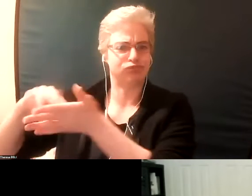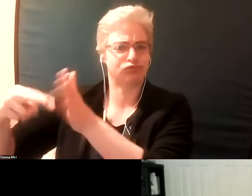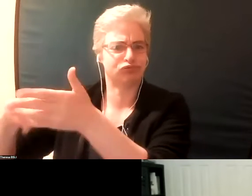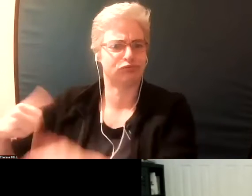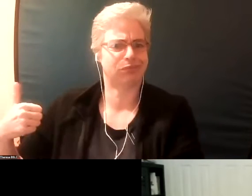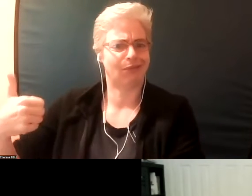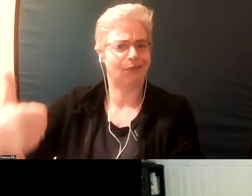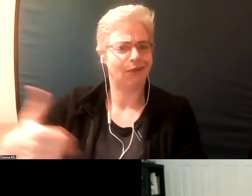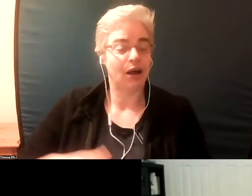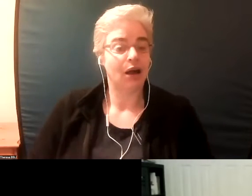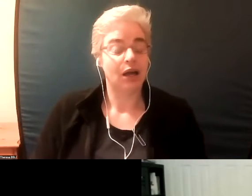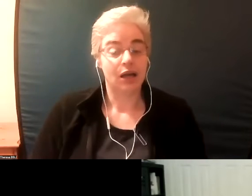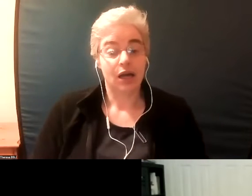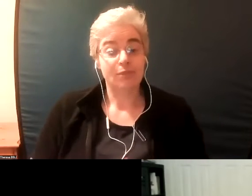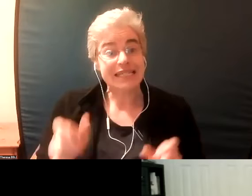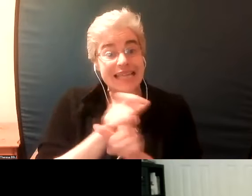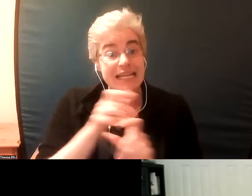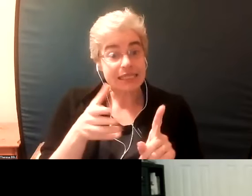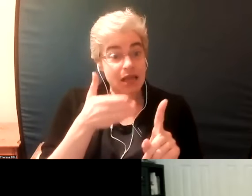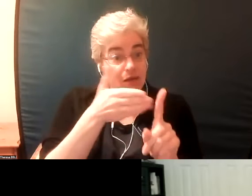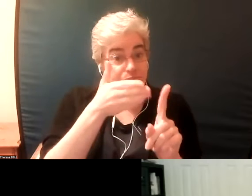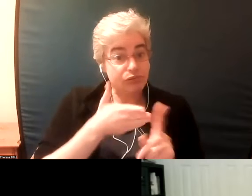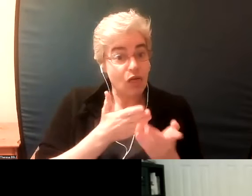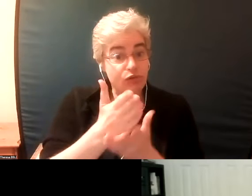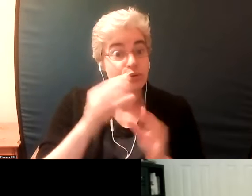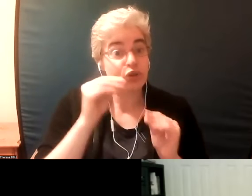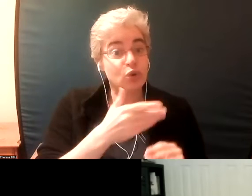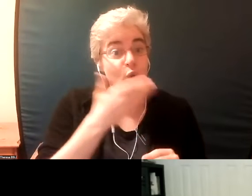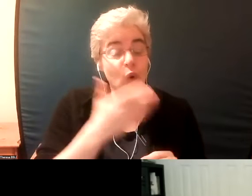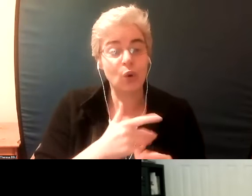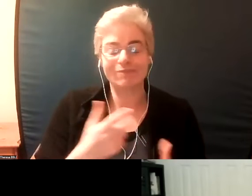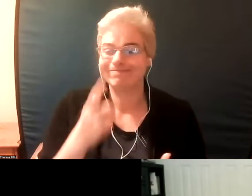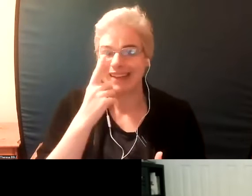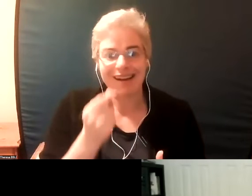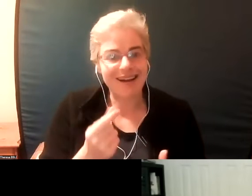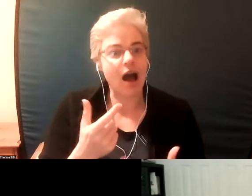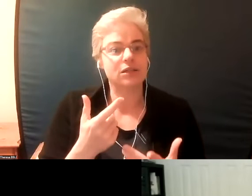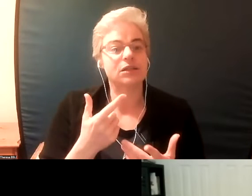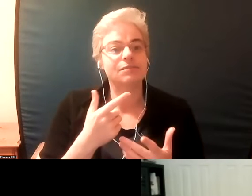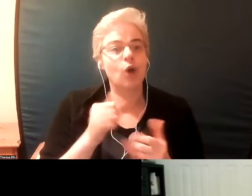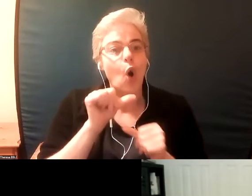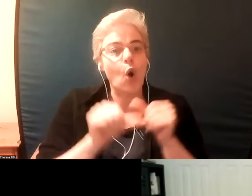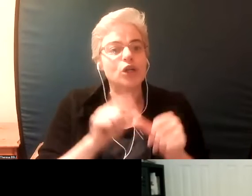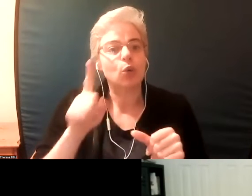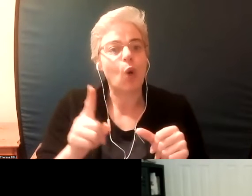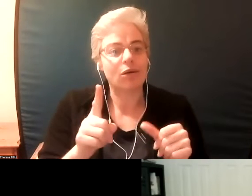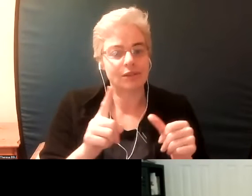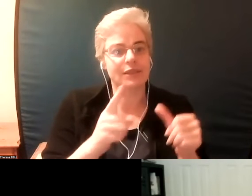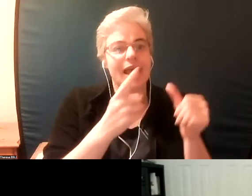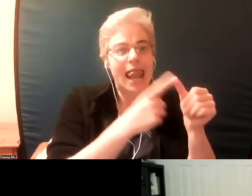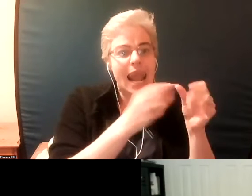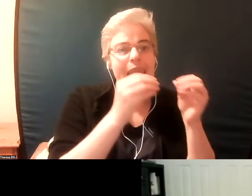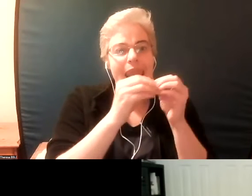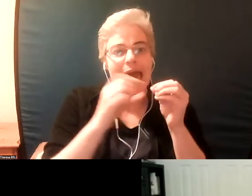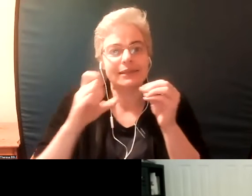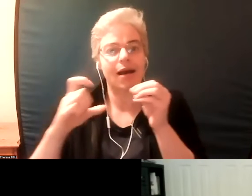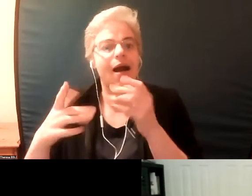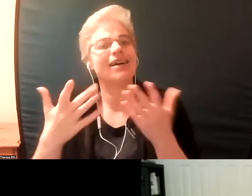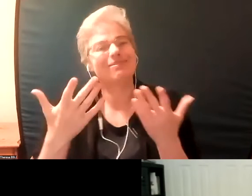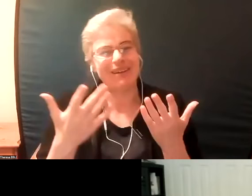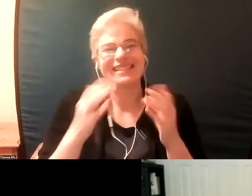Of course, dyslexia is discovered in schools through the inability to order letters, otherwise known as spelling.